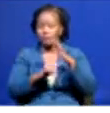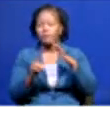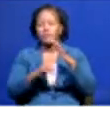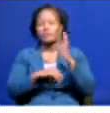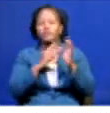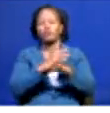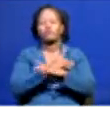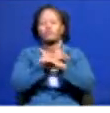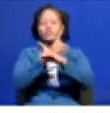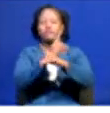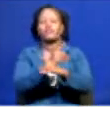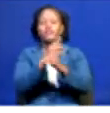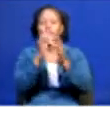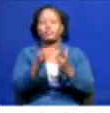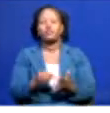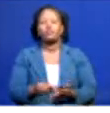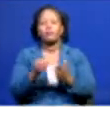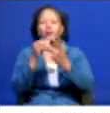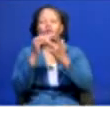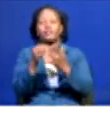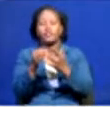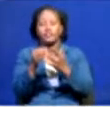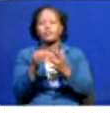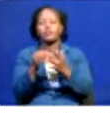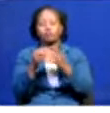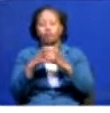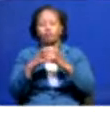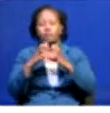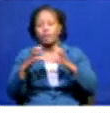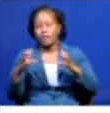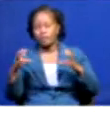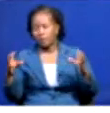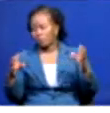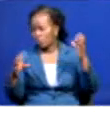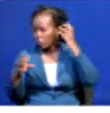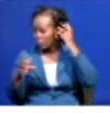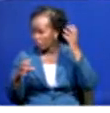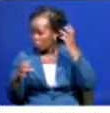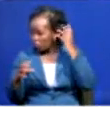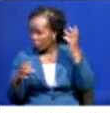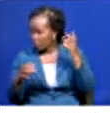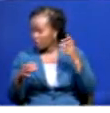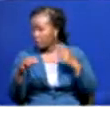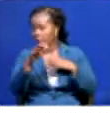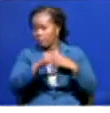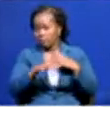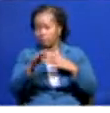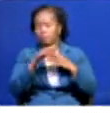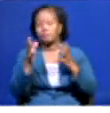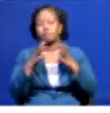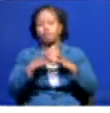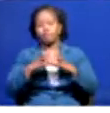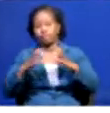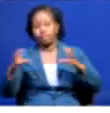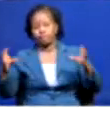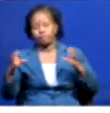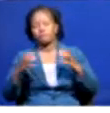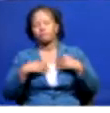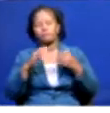to prioritize the expansion of the college's facilities to meet the growing demand.